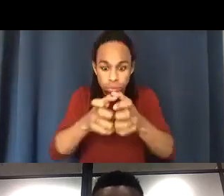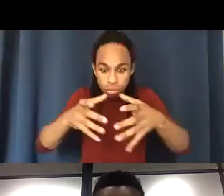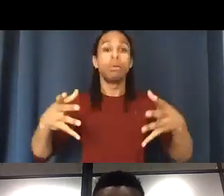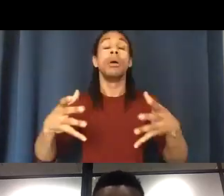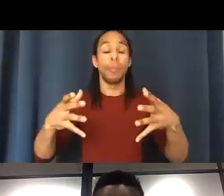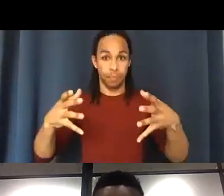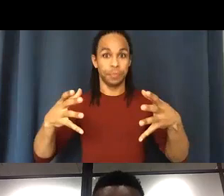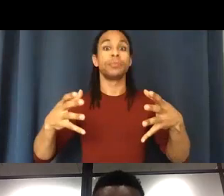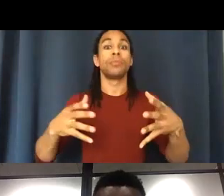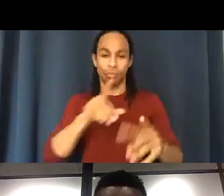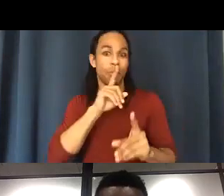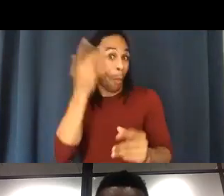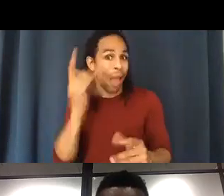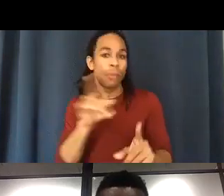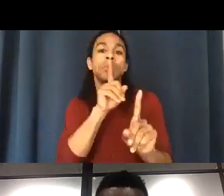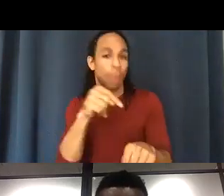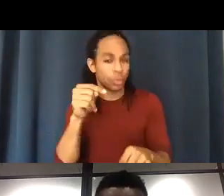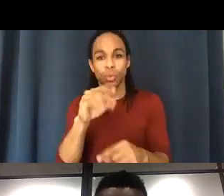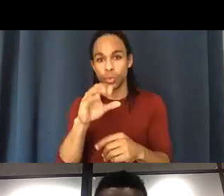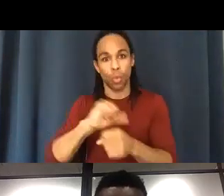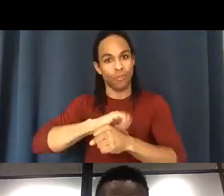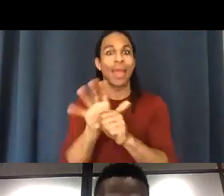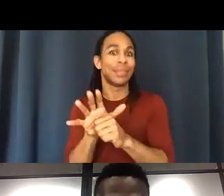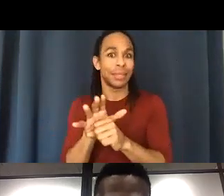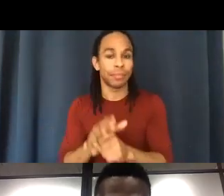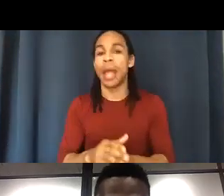growing every day. Next slide, please.